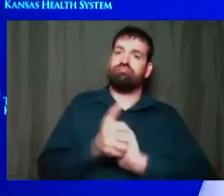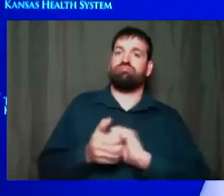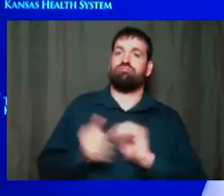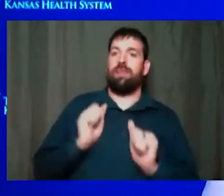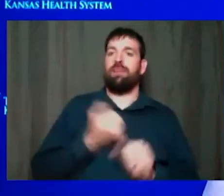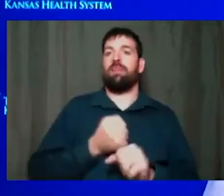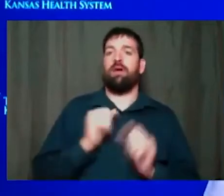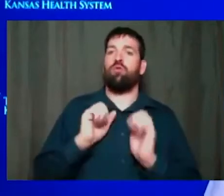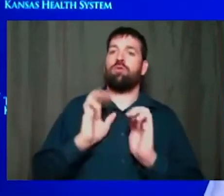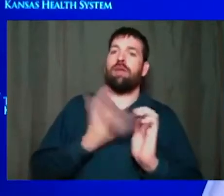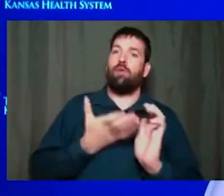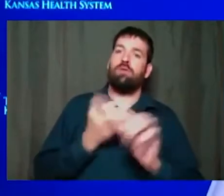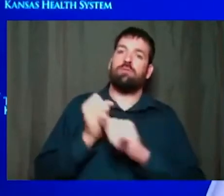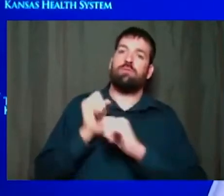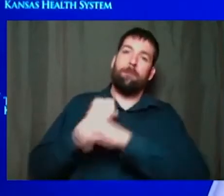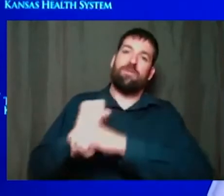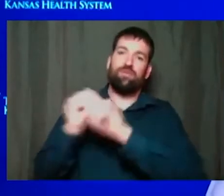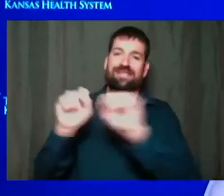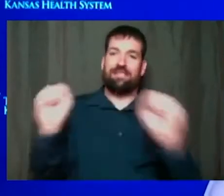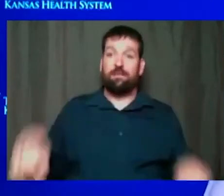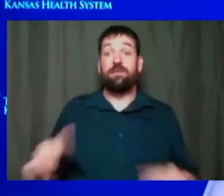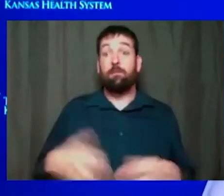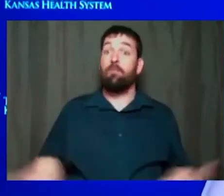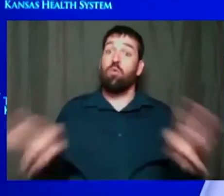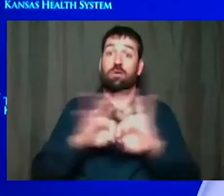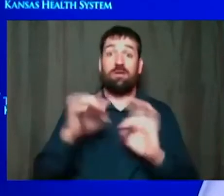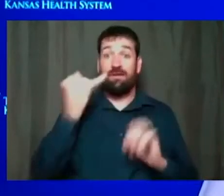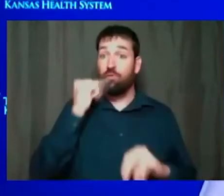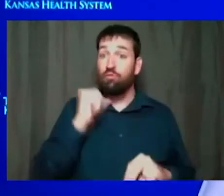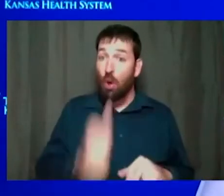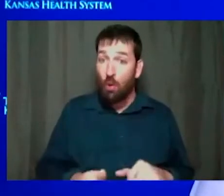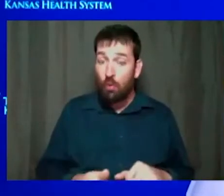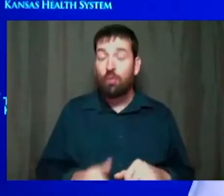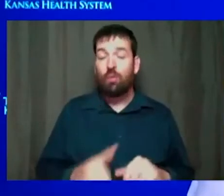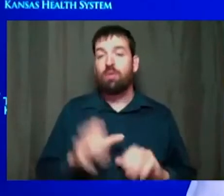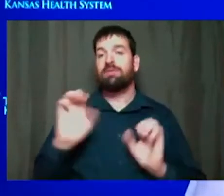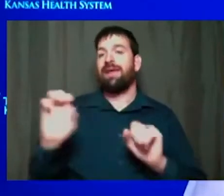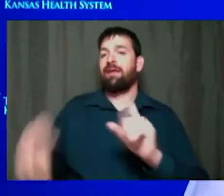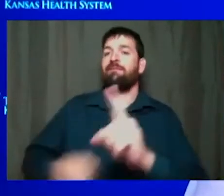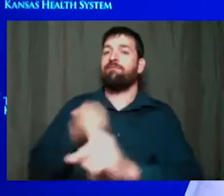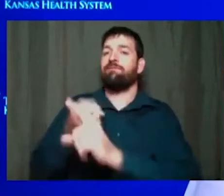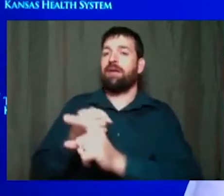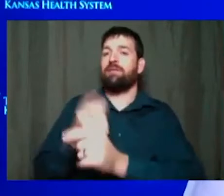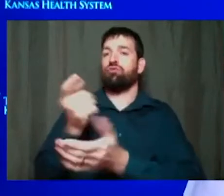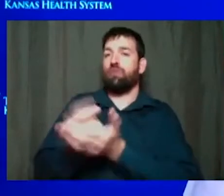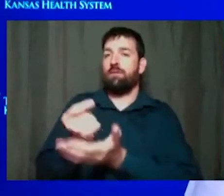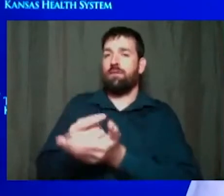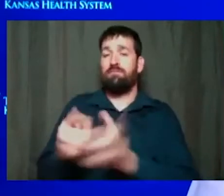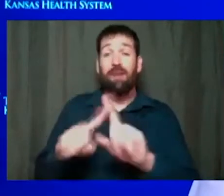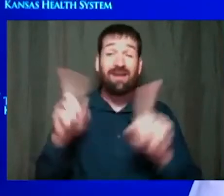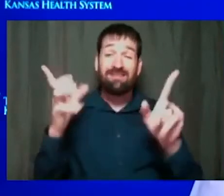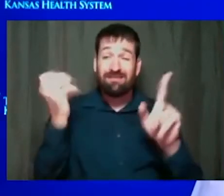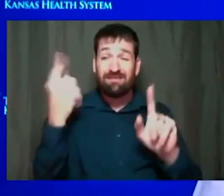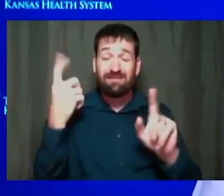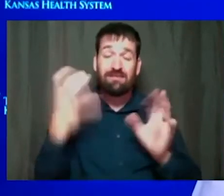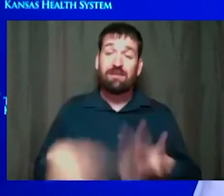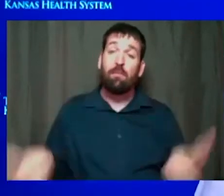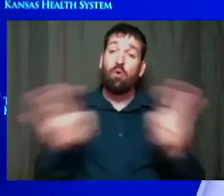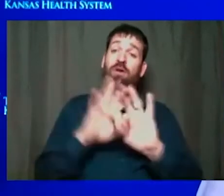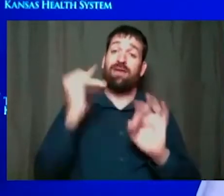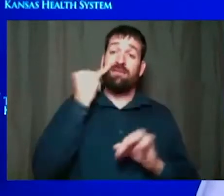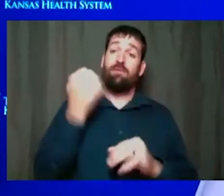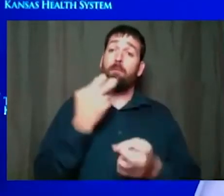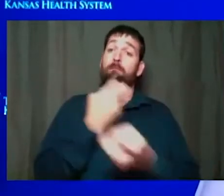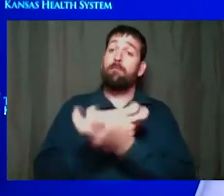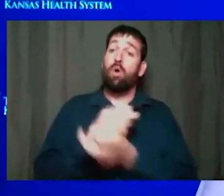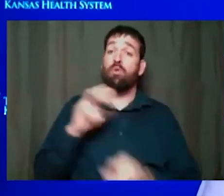a functioning immune system. If you don't, that could certainly affect the treatments. But I think it's important, if you do have a bone marrow transplant,